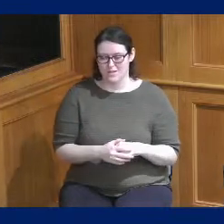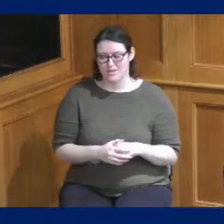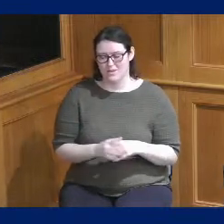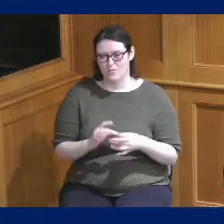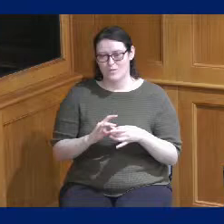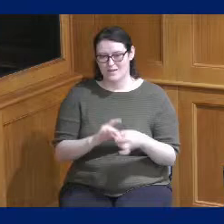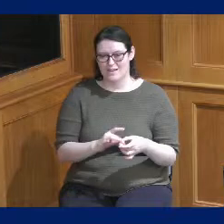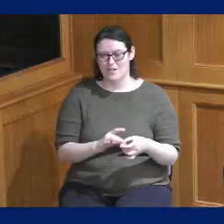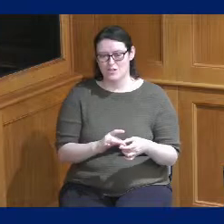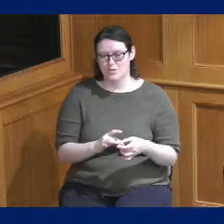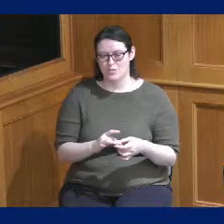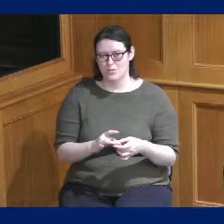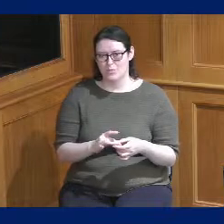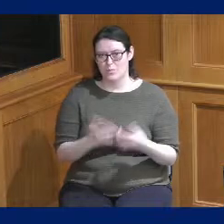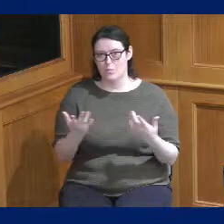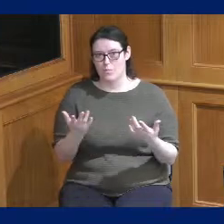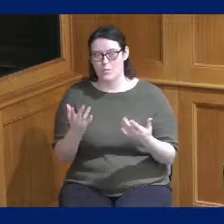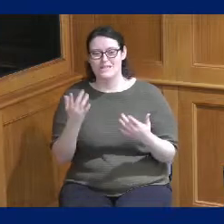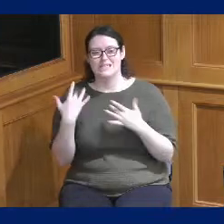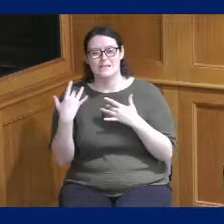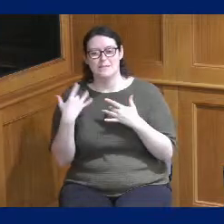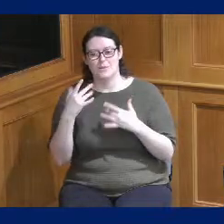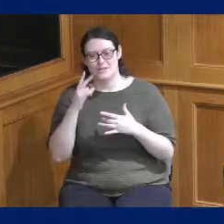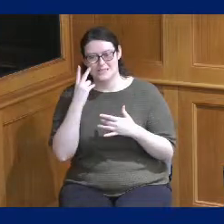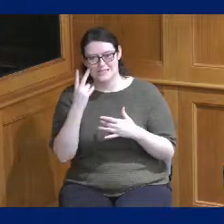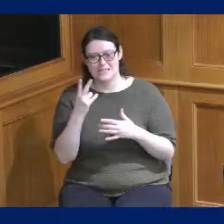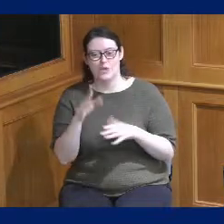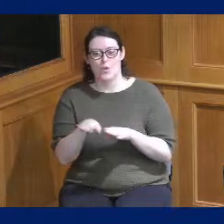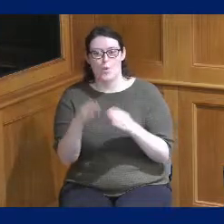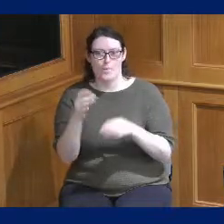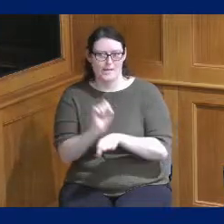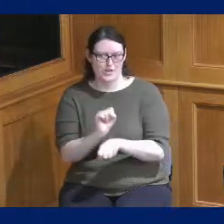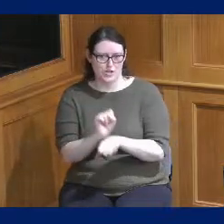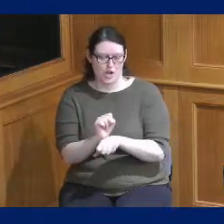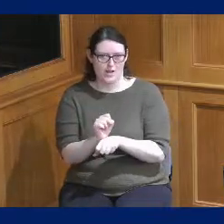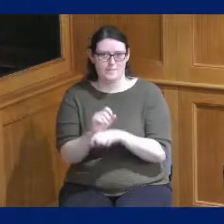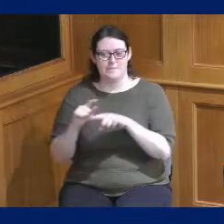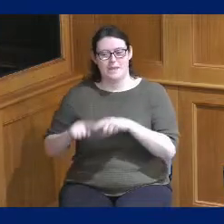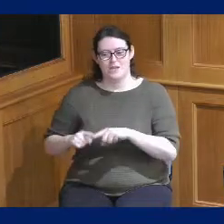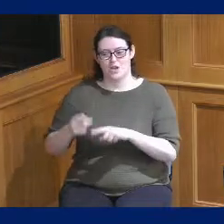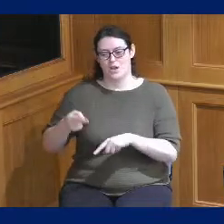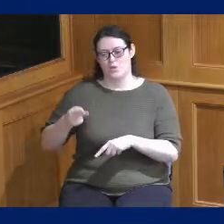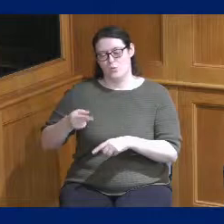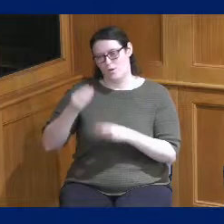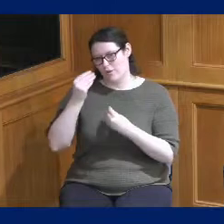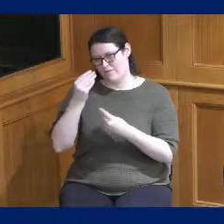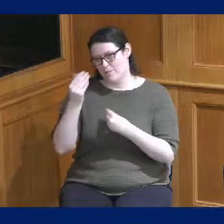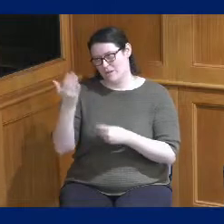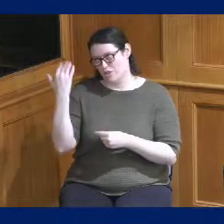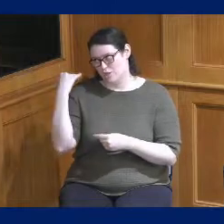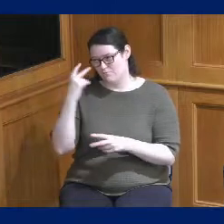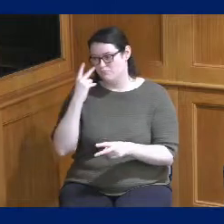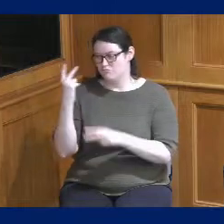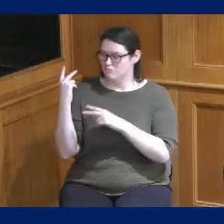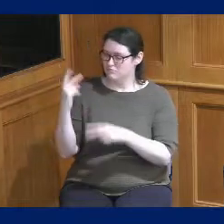terms of the vacancy levels that we expect to see based upon historical look-backs. And then obviously